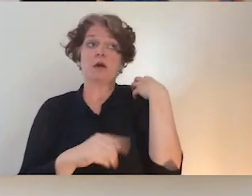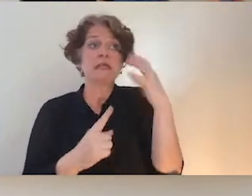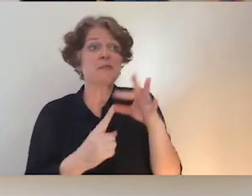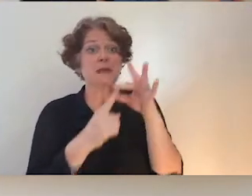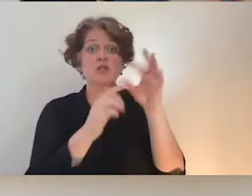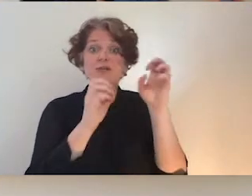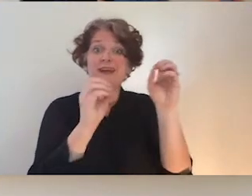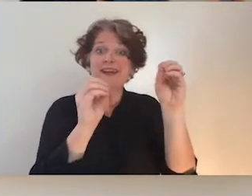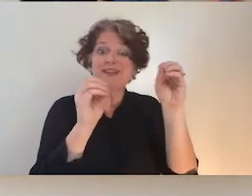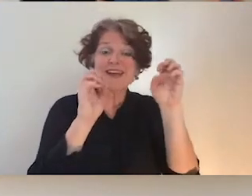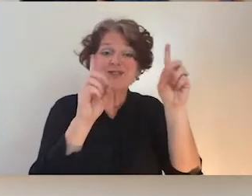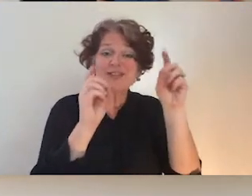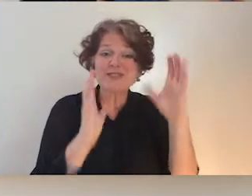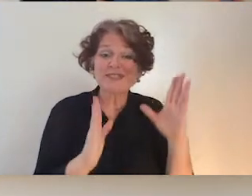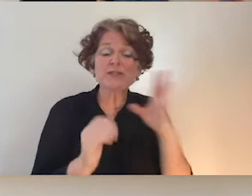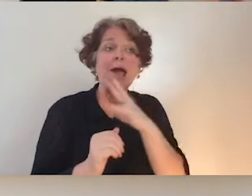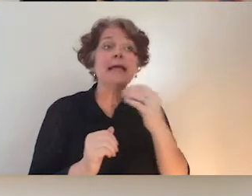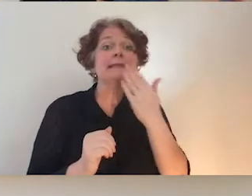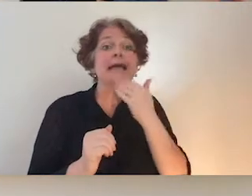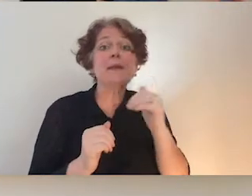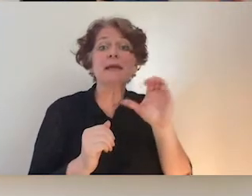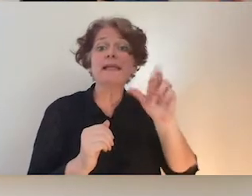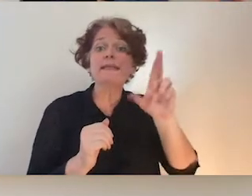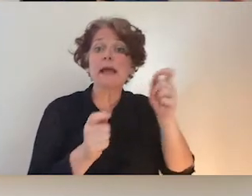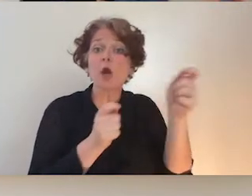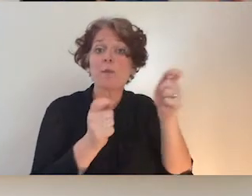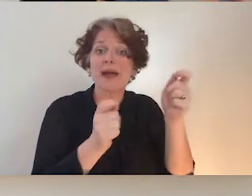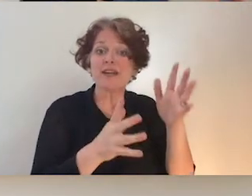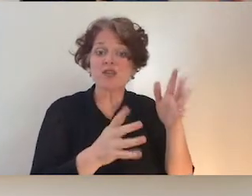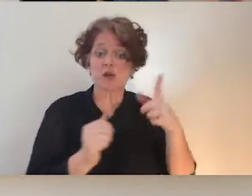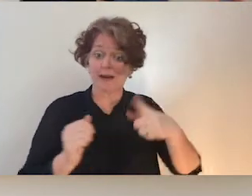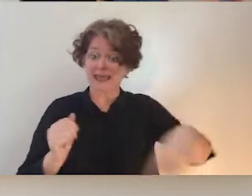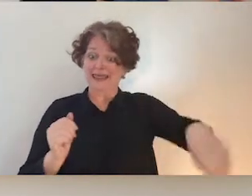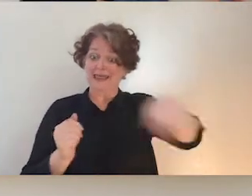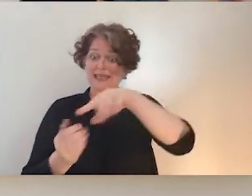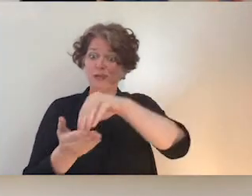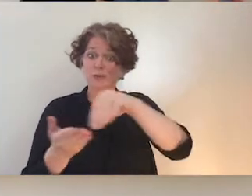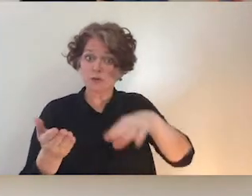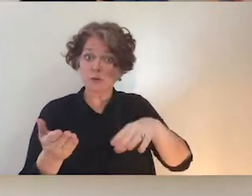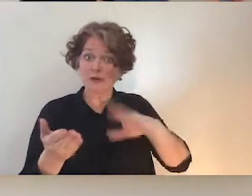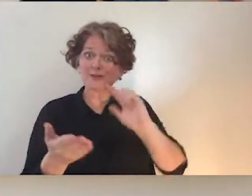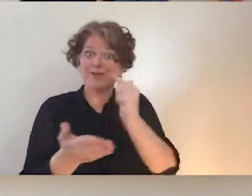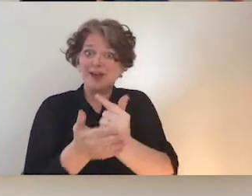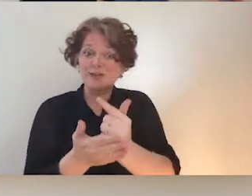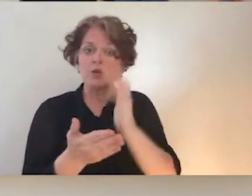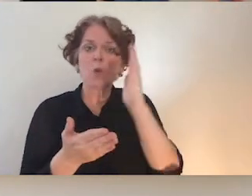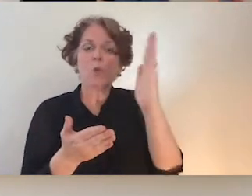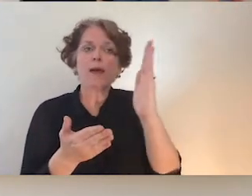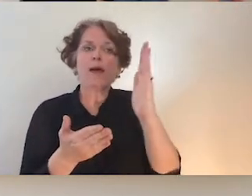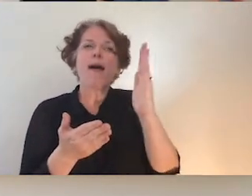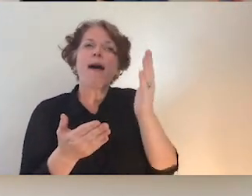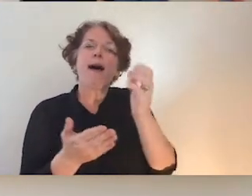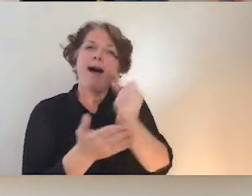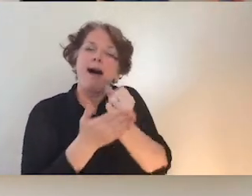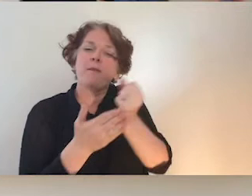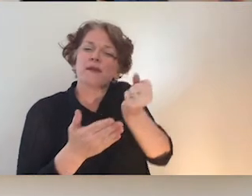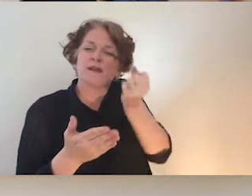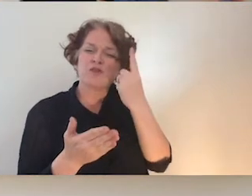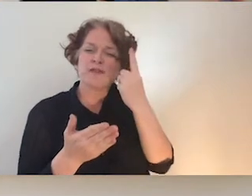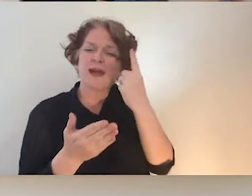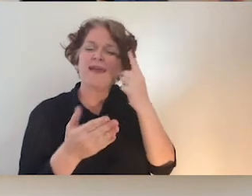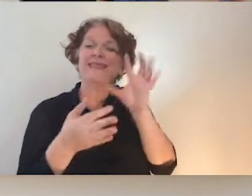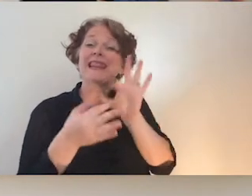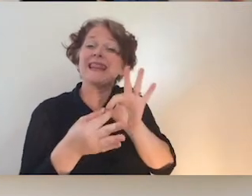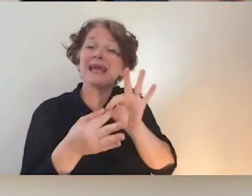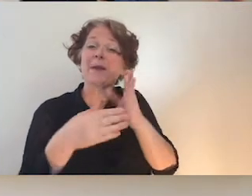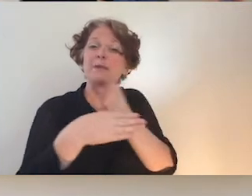policy advisors and public officials, special education teachers, and diabetes care managers. Collectively, they